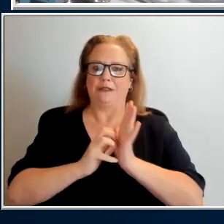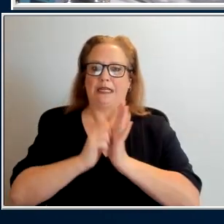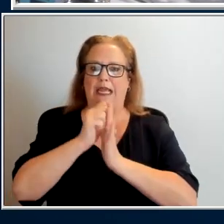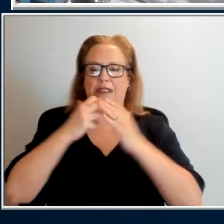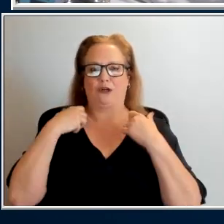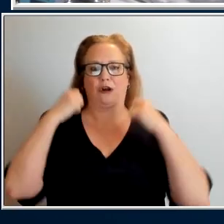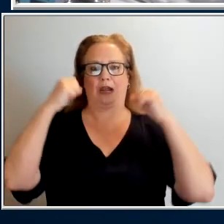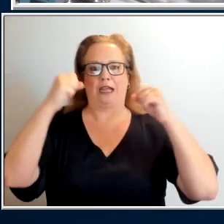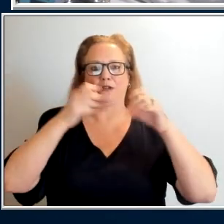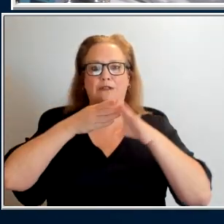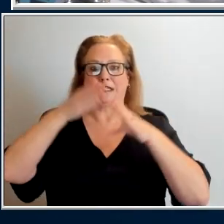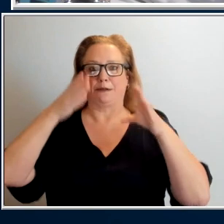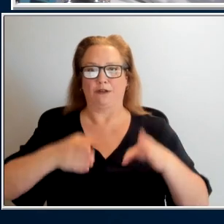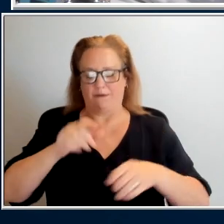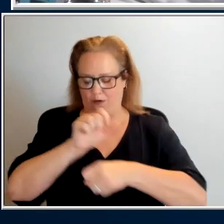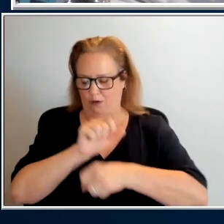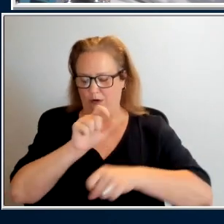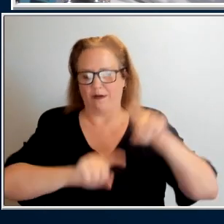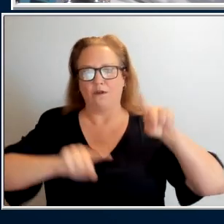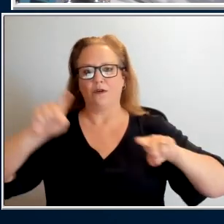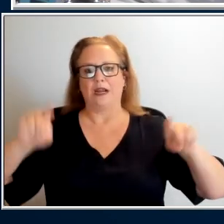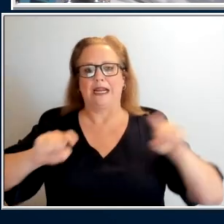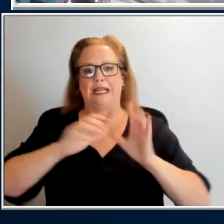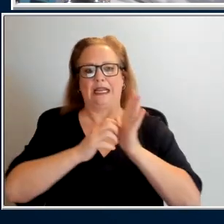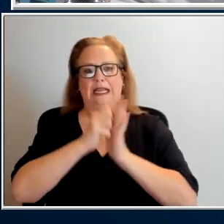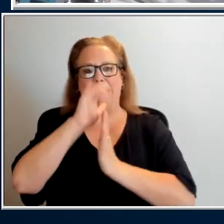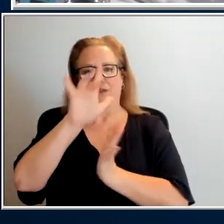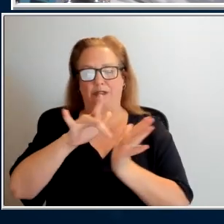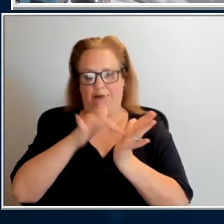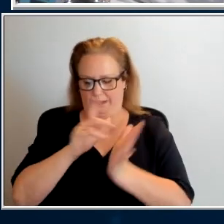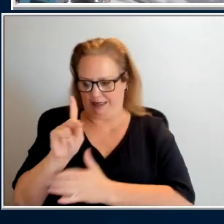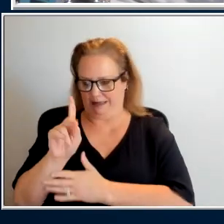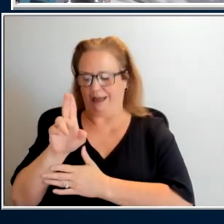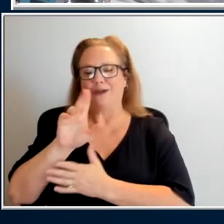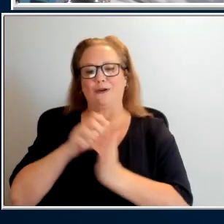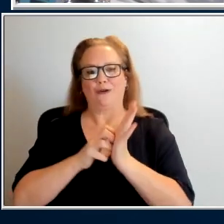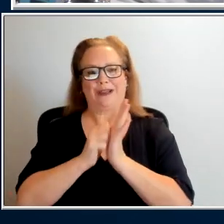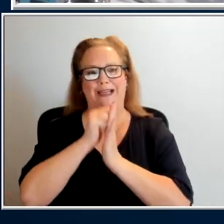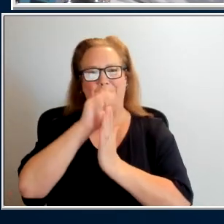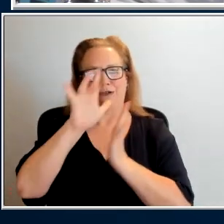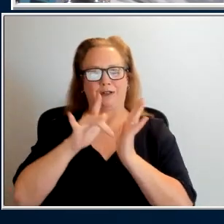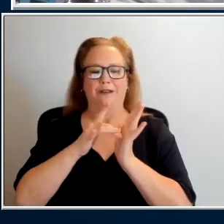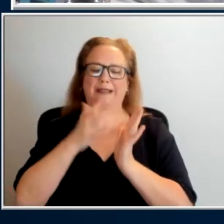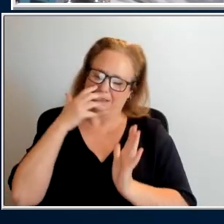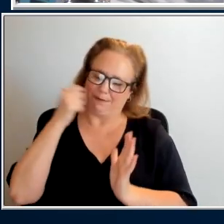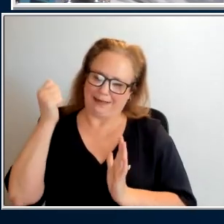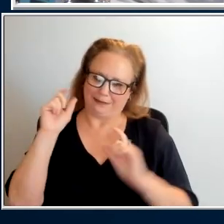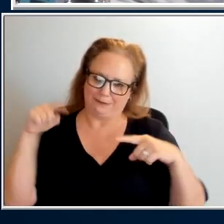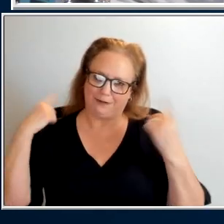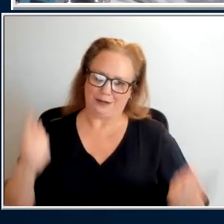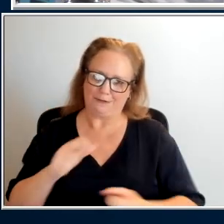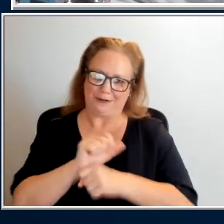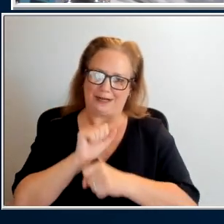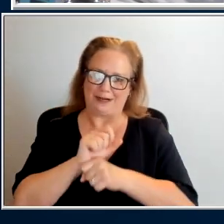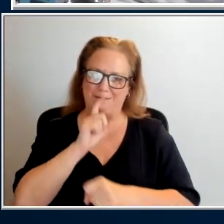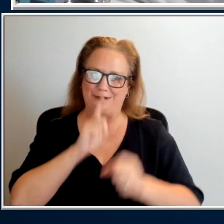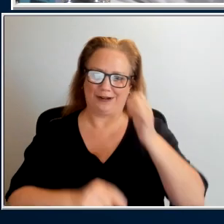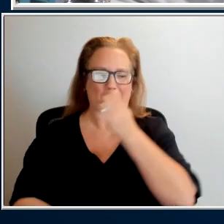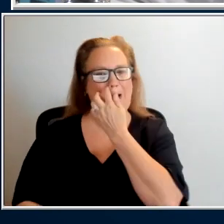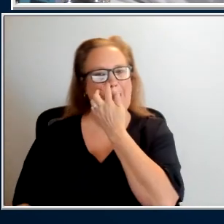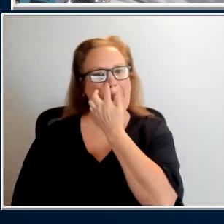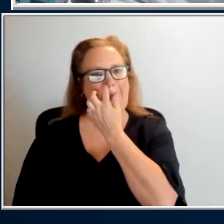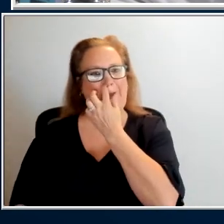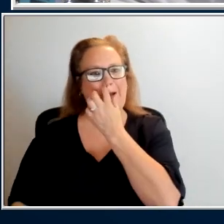has worked with various cancer centers, including the KU Cancer Center. Of course, that's been the best cancer center you've ever worked at, I'm sure, right? Yeah,